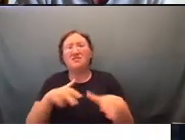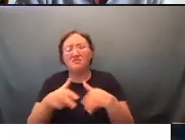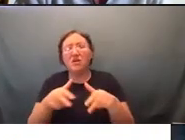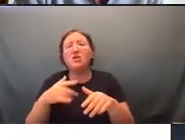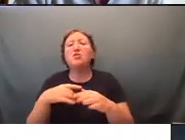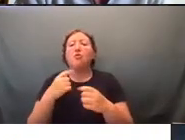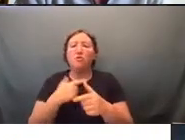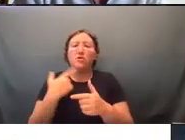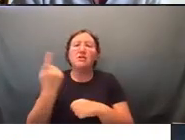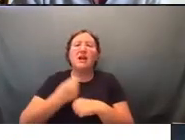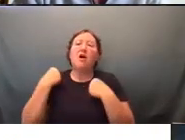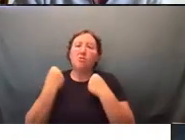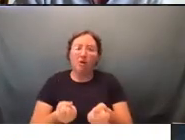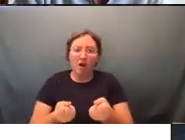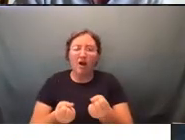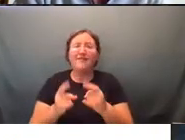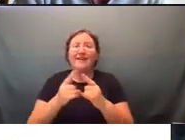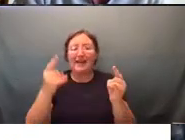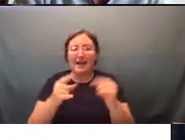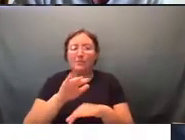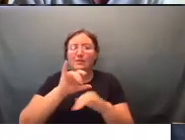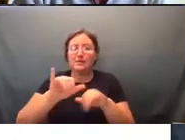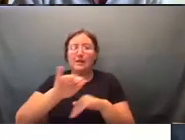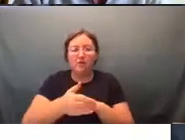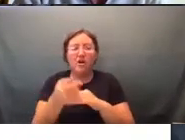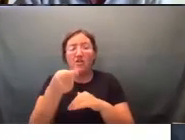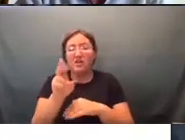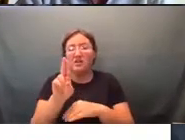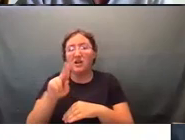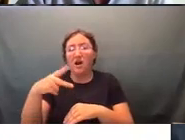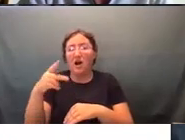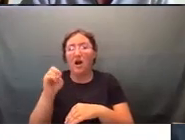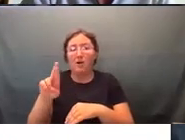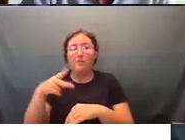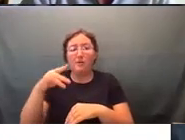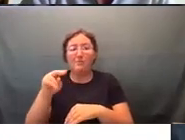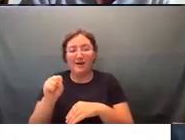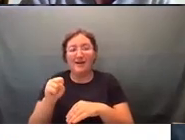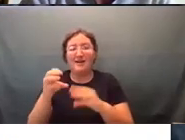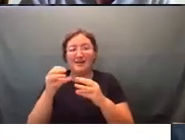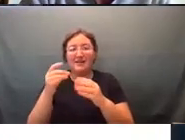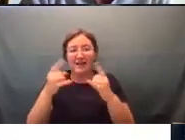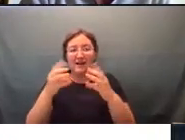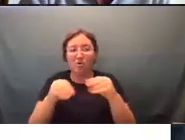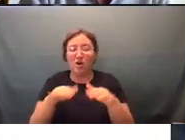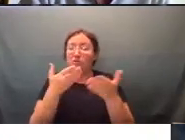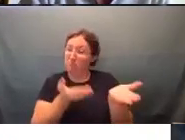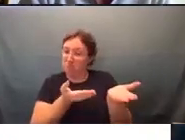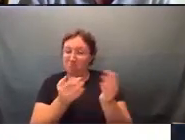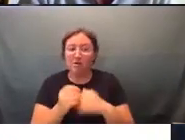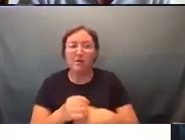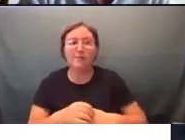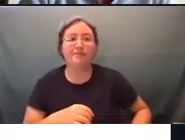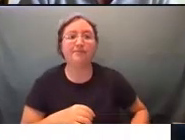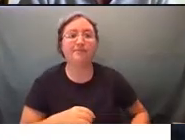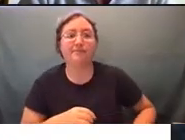overnight. Upper Pines Campground, just so we have an idea of what it is a Yosemite Valley campground, and that it